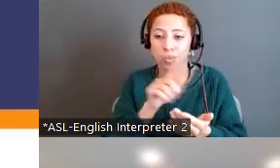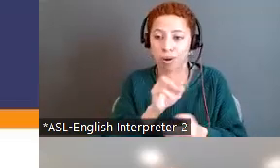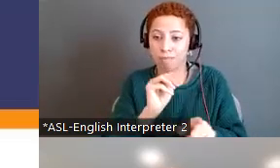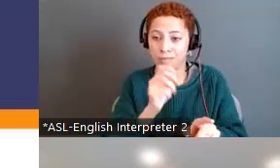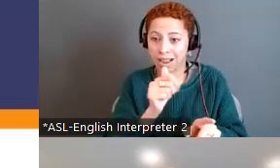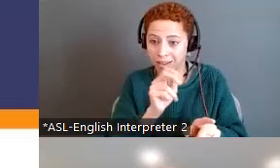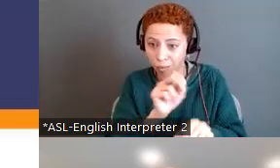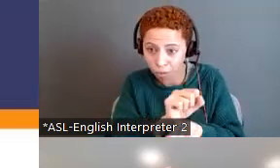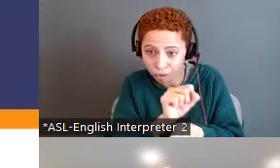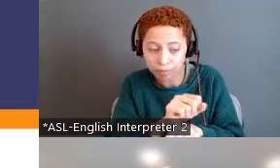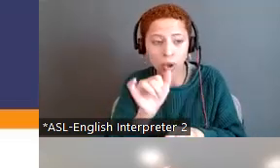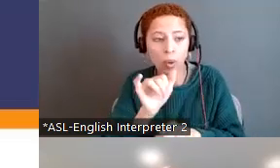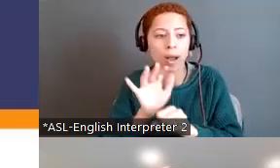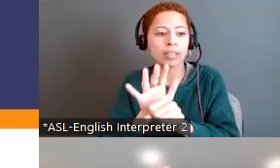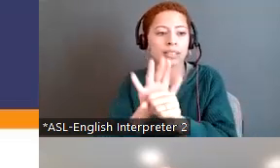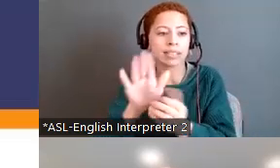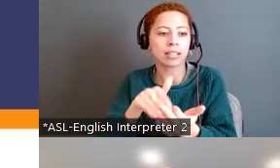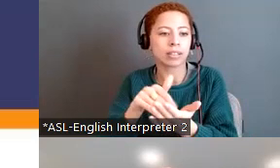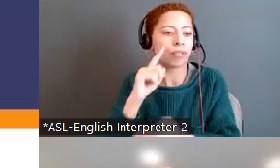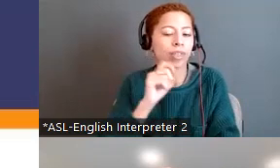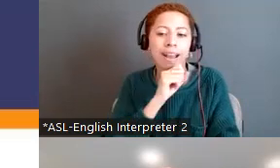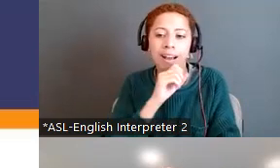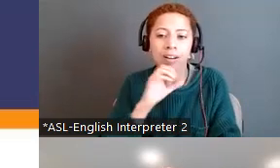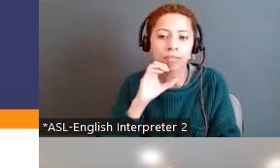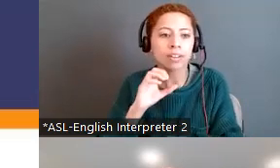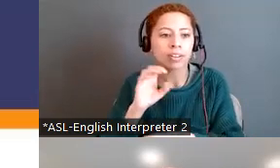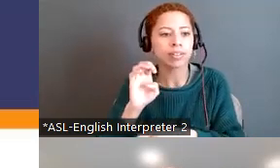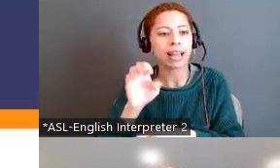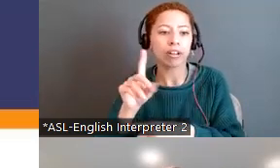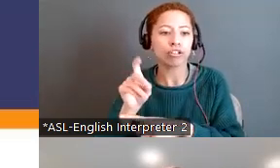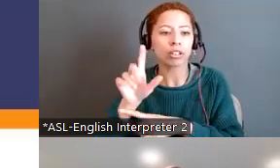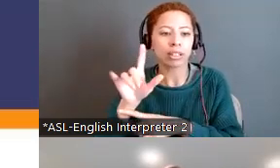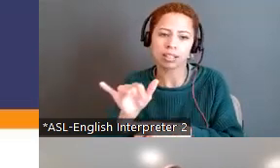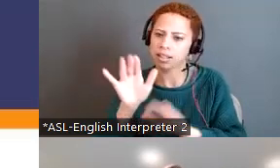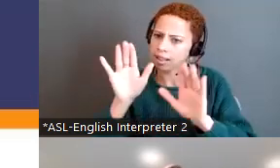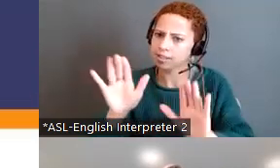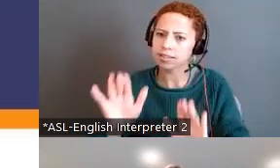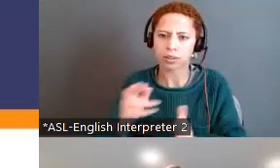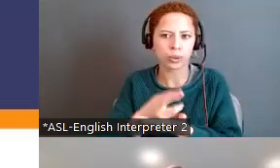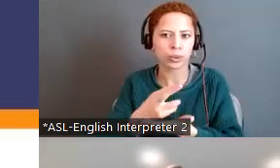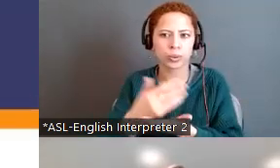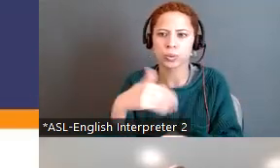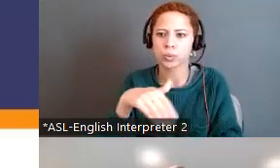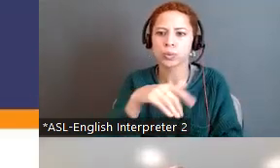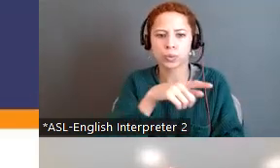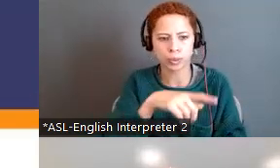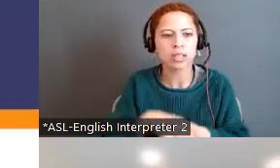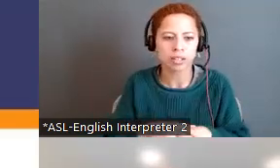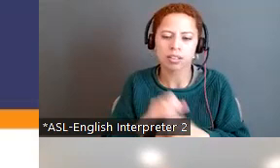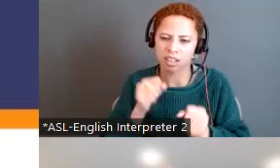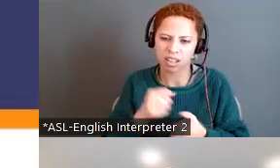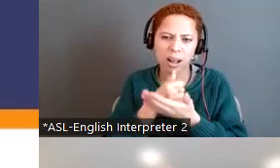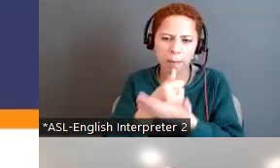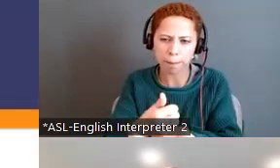as the Advocacy Center for the Elderly is also an excellent resource, and can help people as well